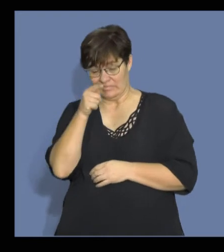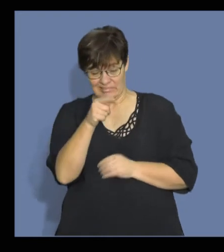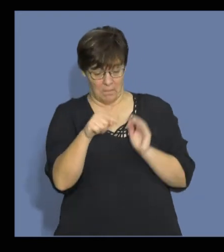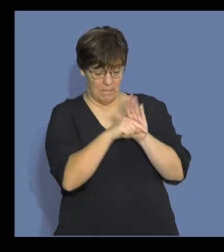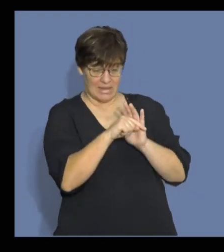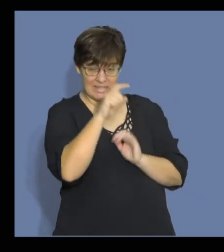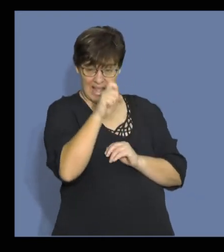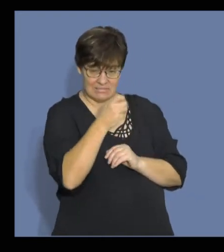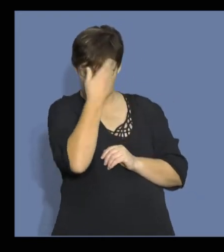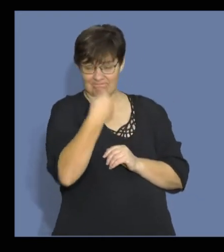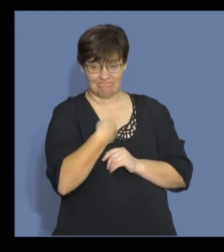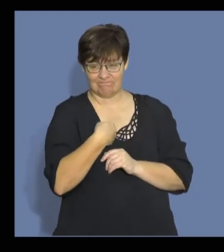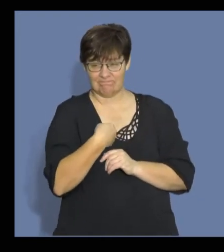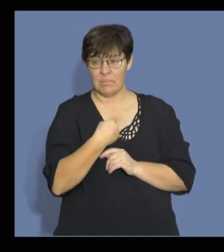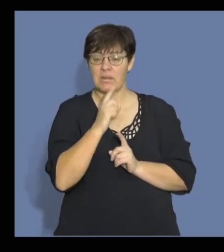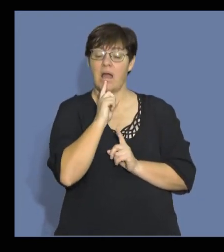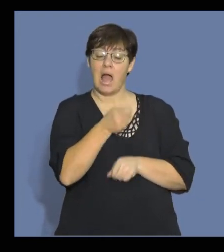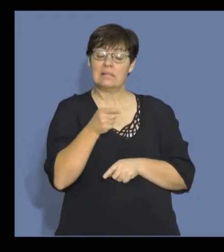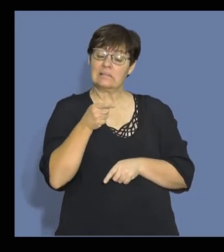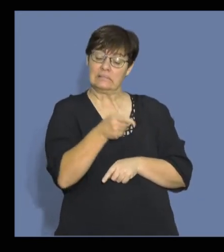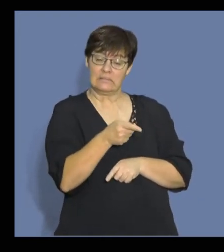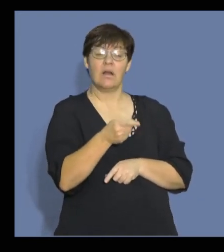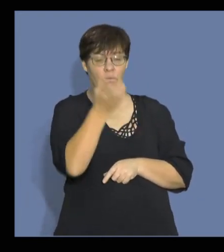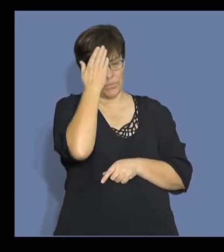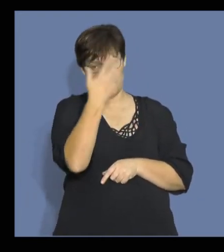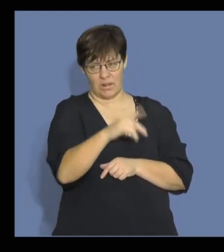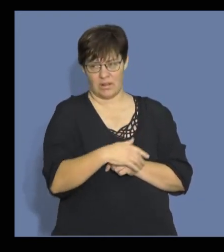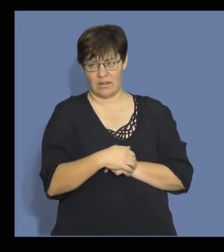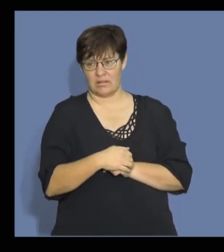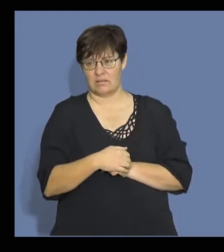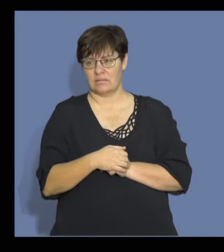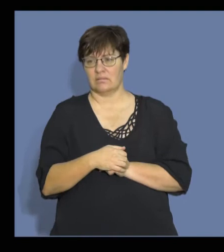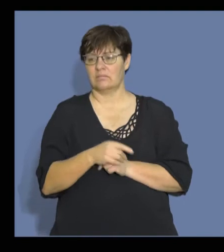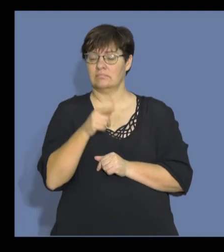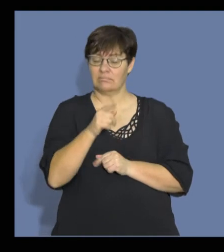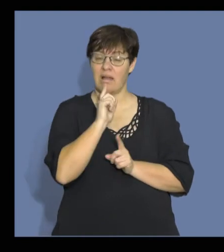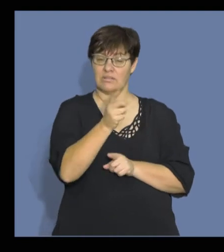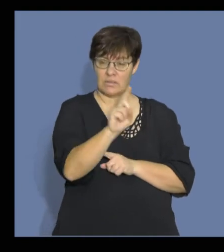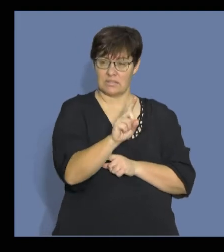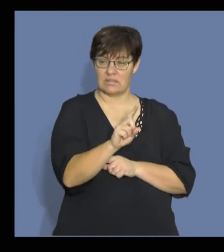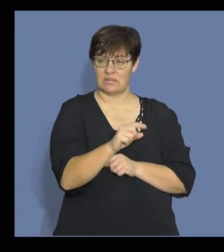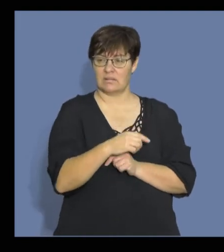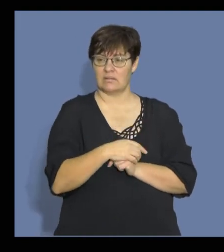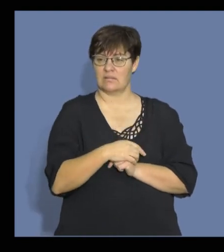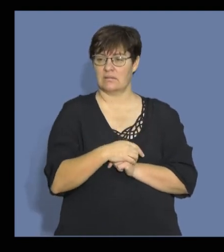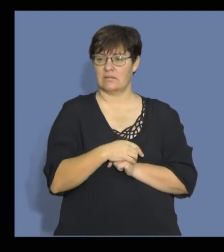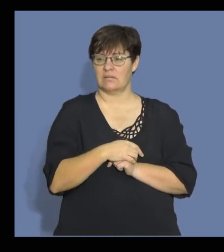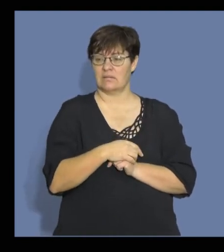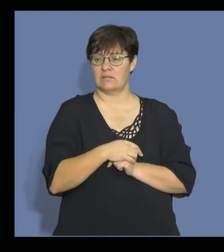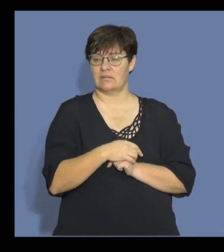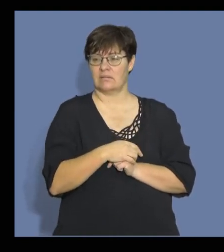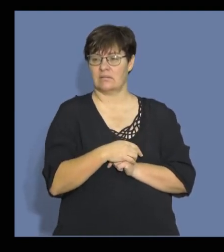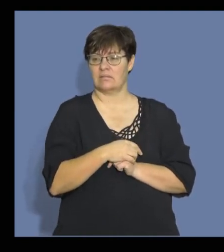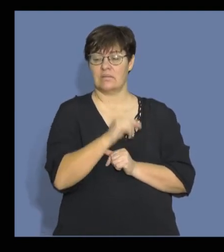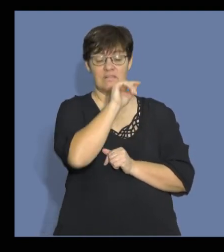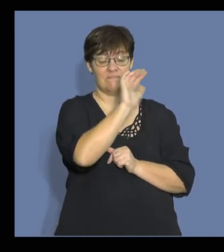I don't know what that is, but I do know what the answer is. That answer there is equal to, oh, sorry, let